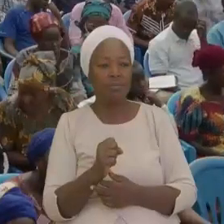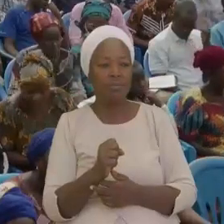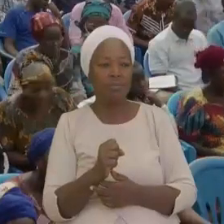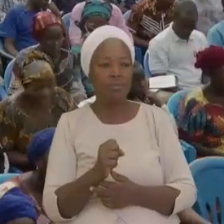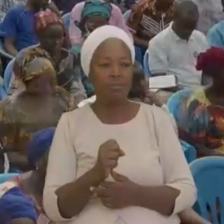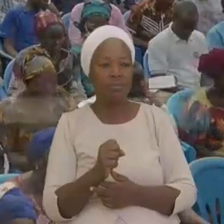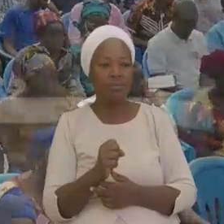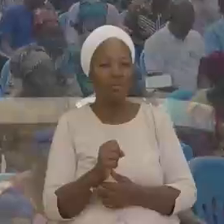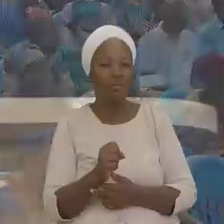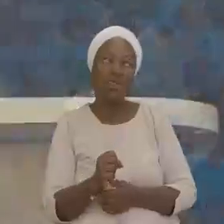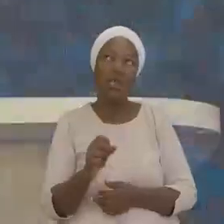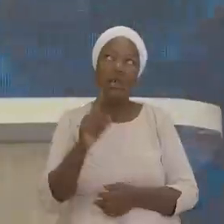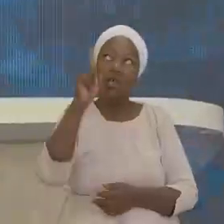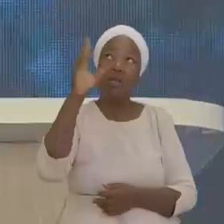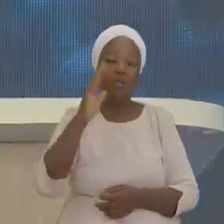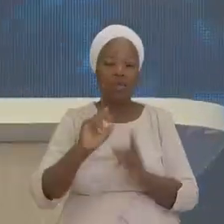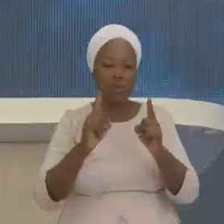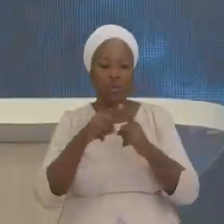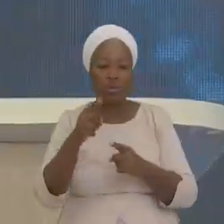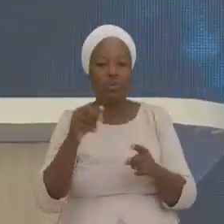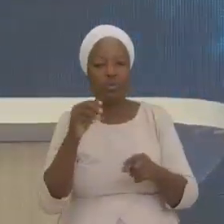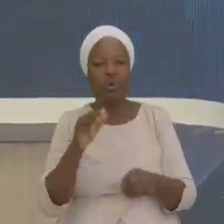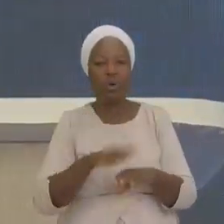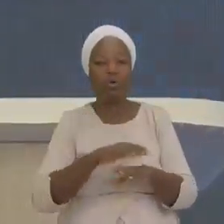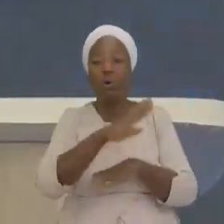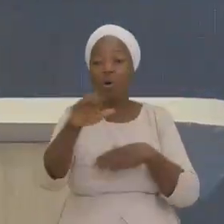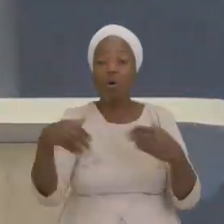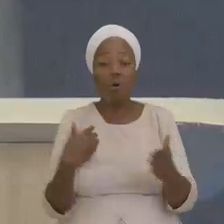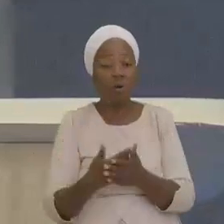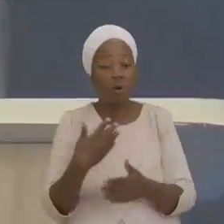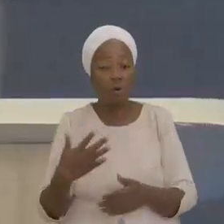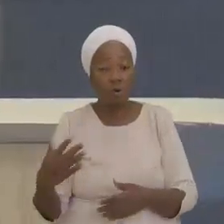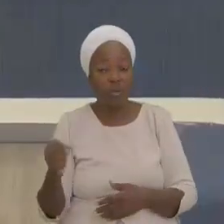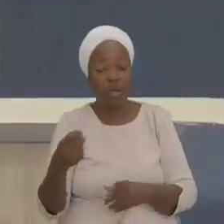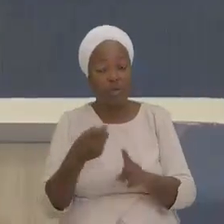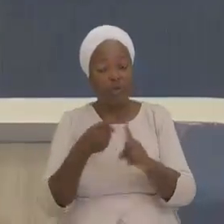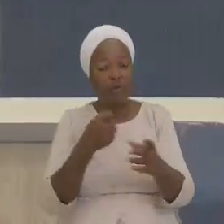He will talk to you on all things, from salvation,